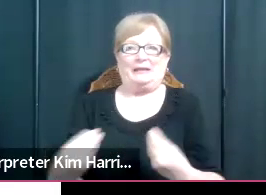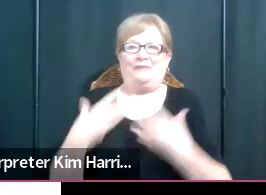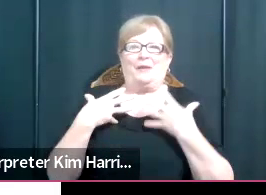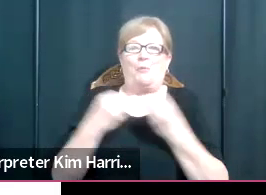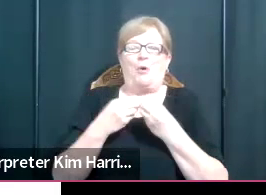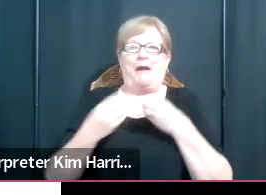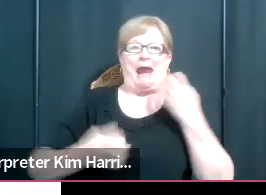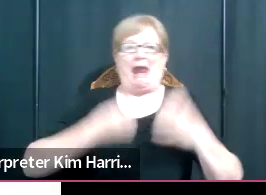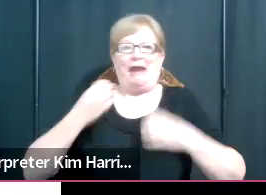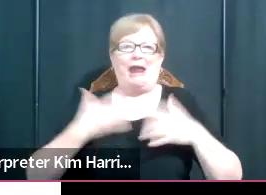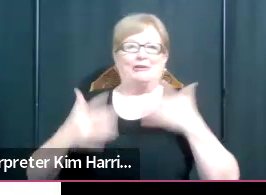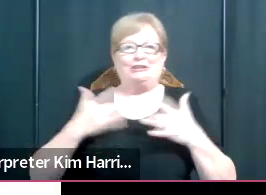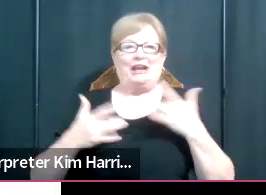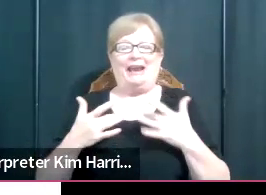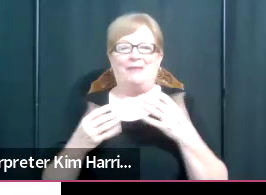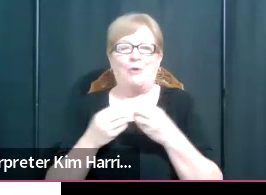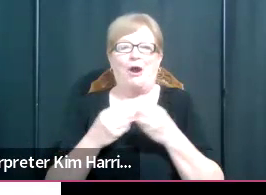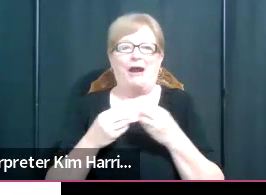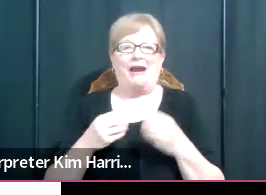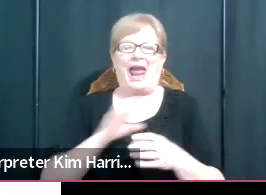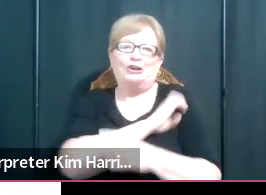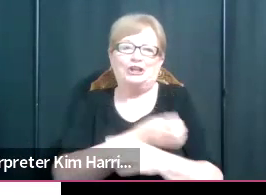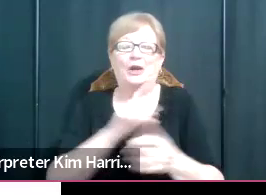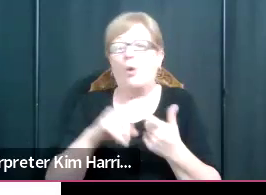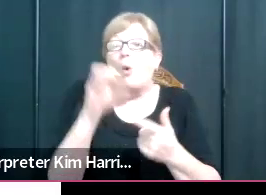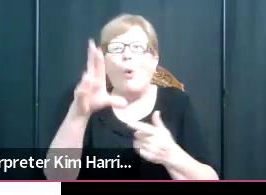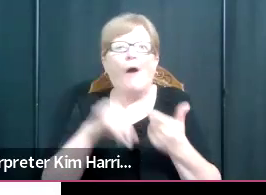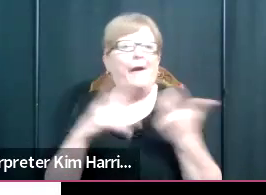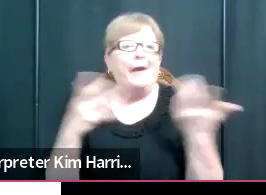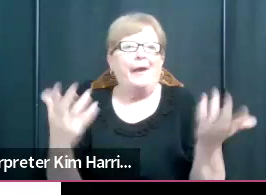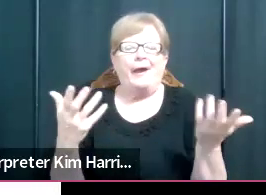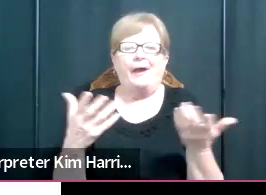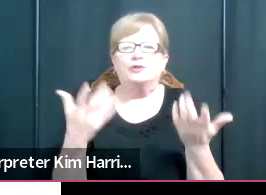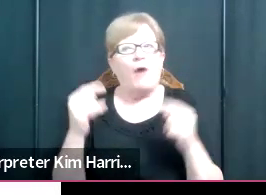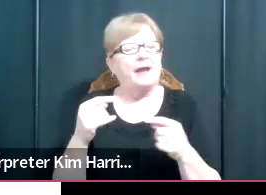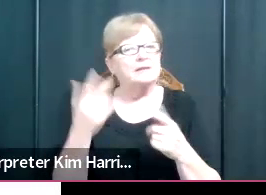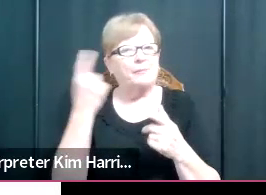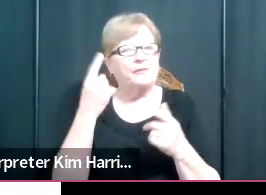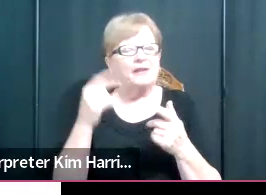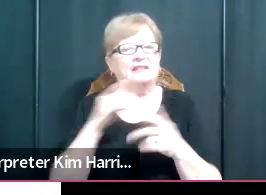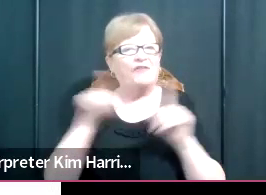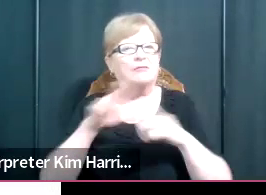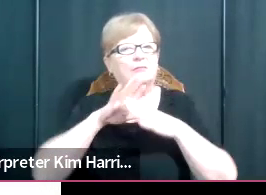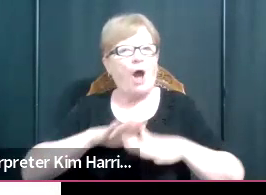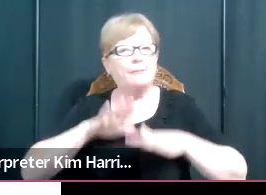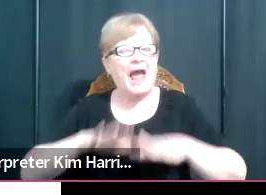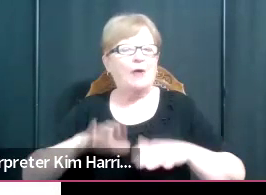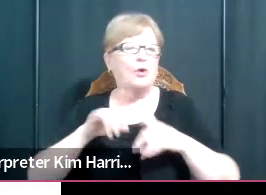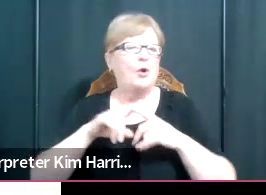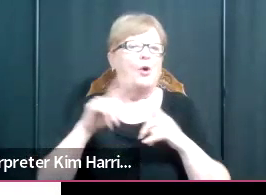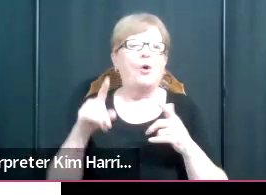again, and things that if they're using to calm themselves down. Panning audio is useful for people